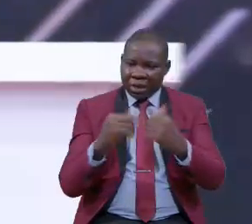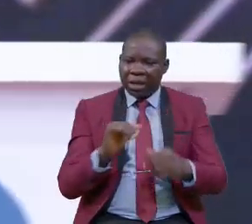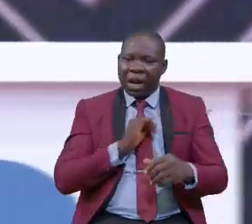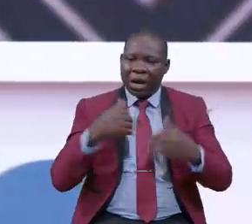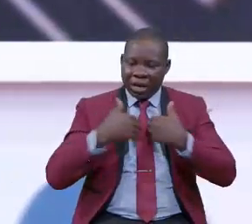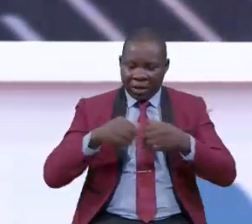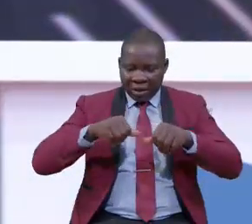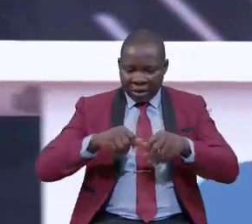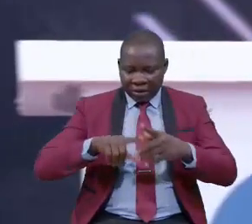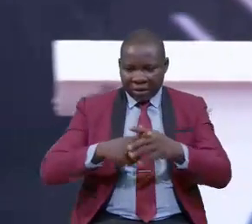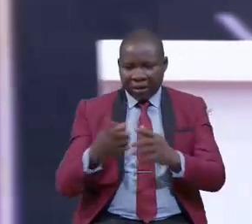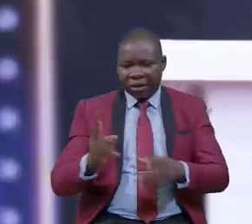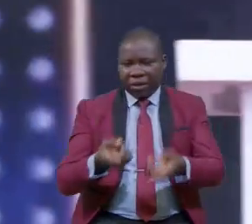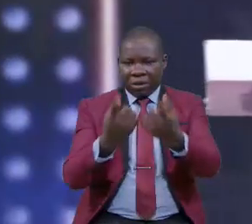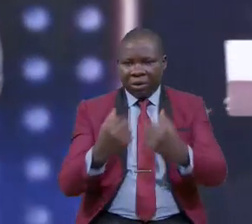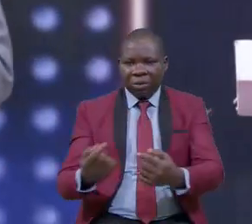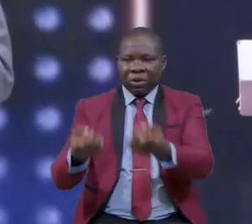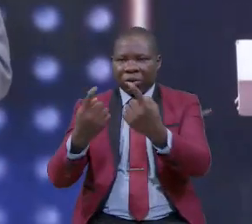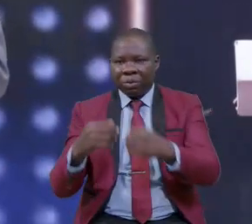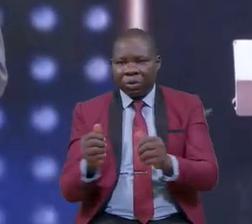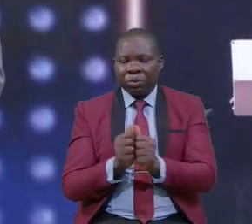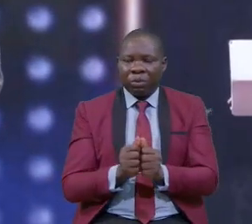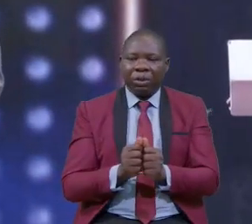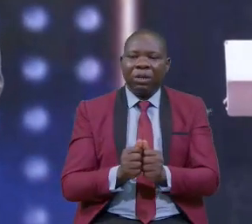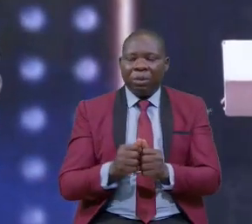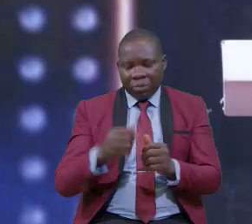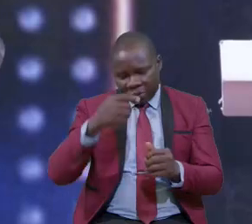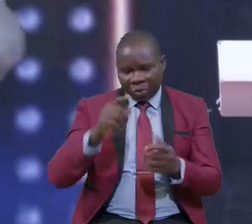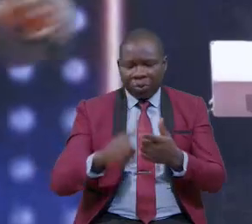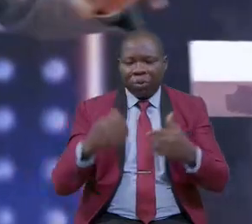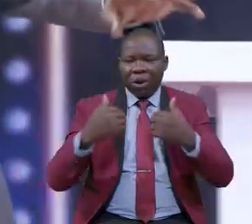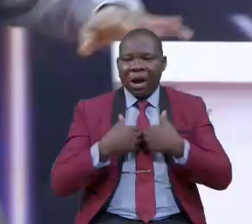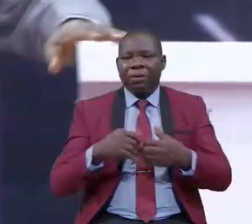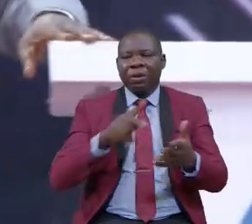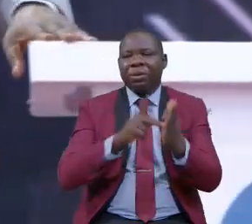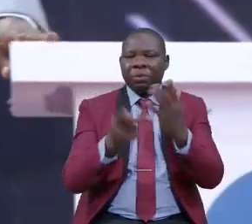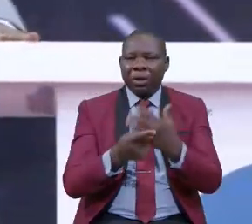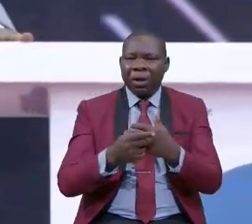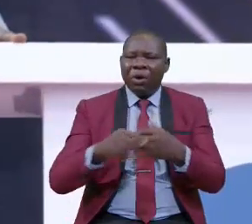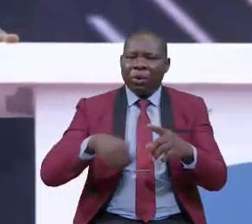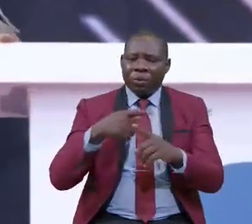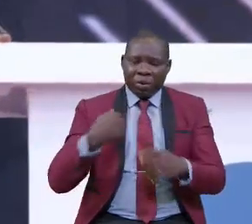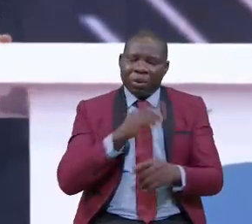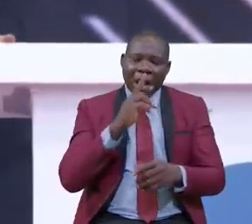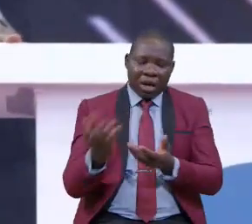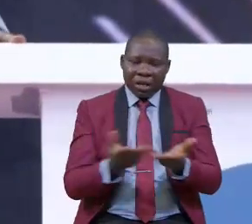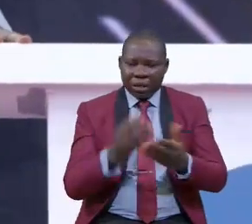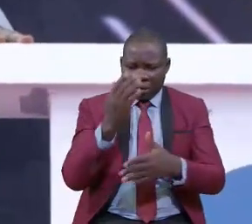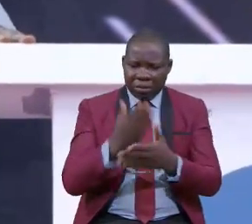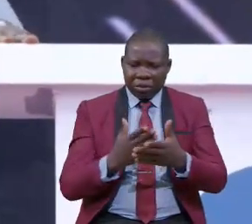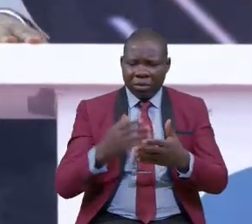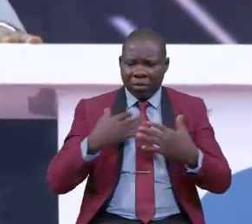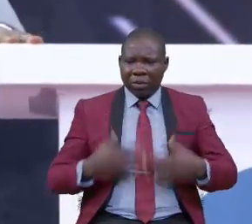man had mental problem, mental challenge. He said what happened is, some years before